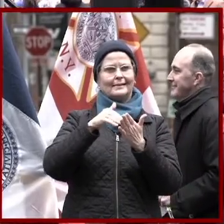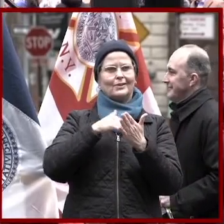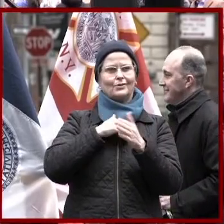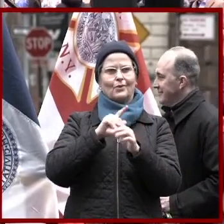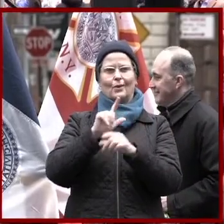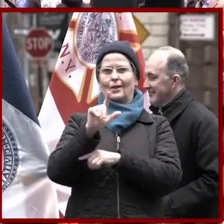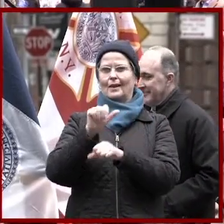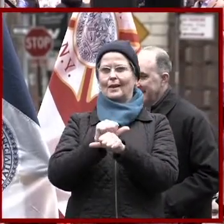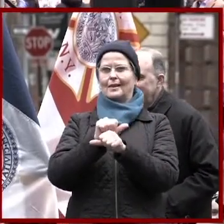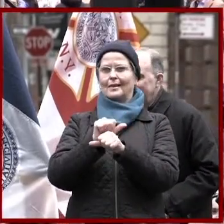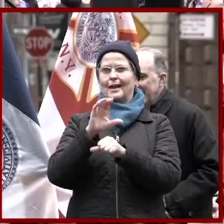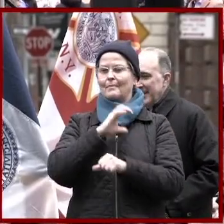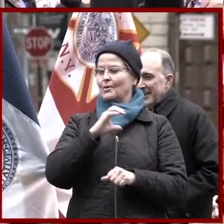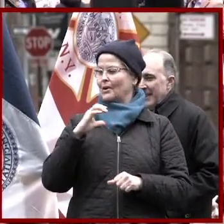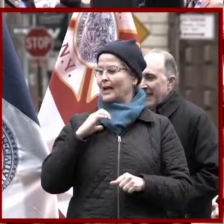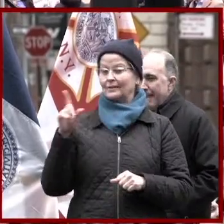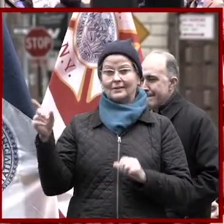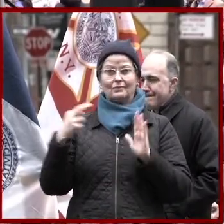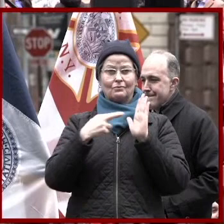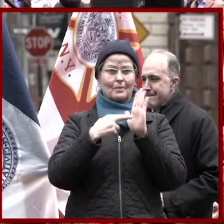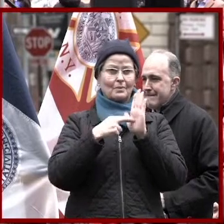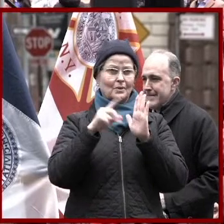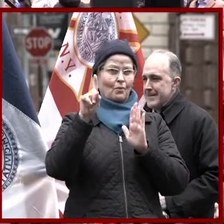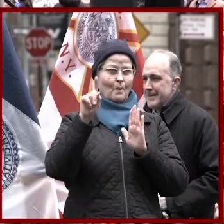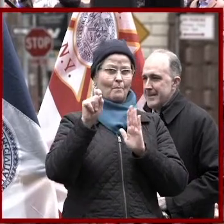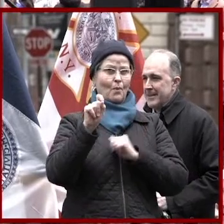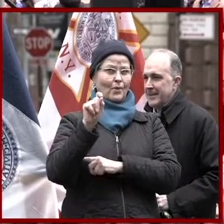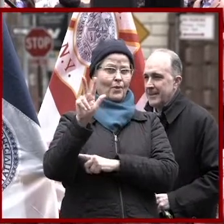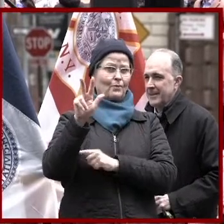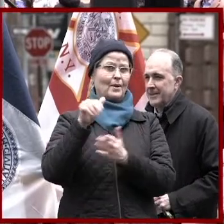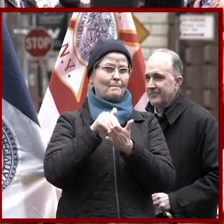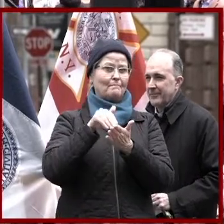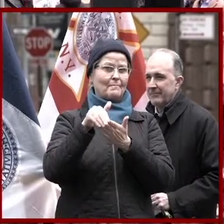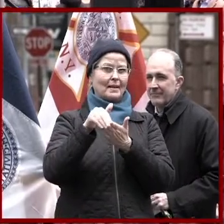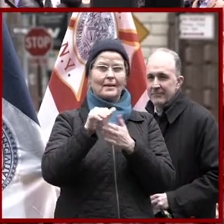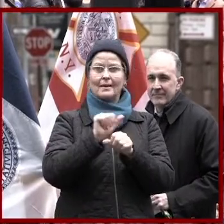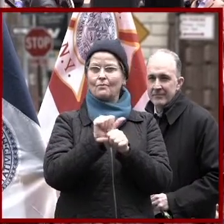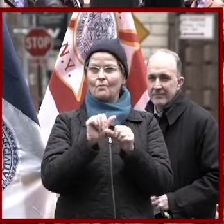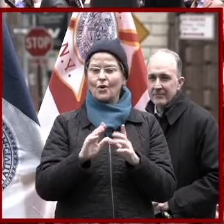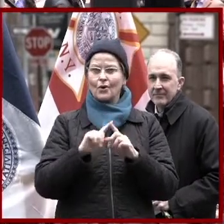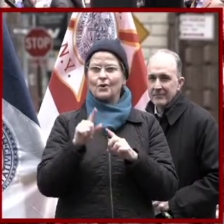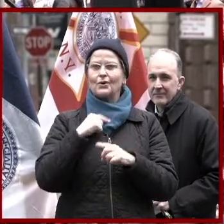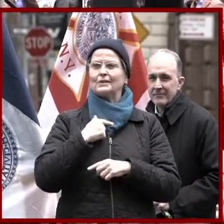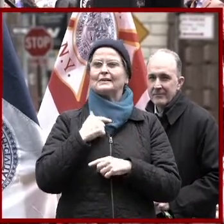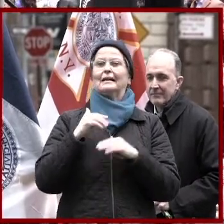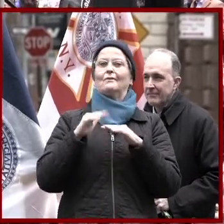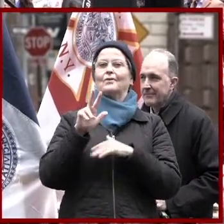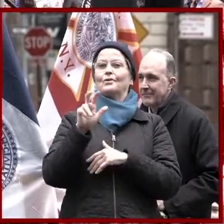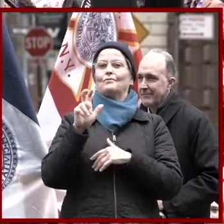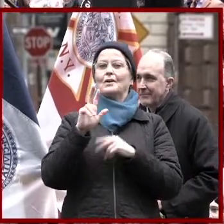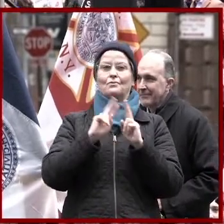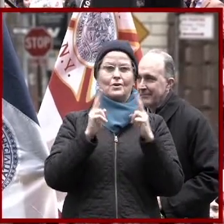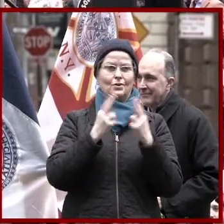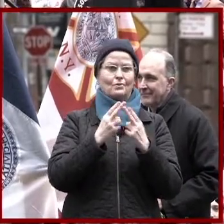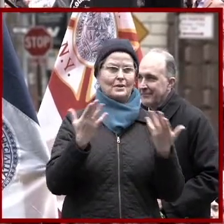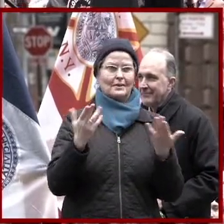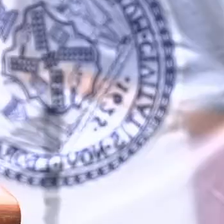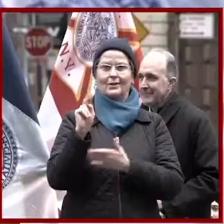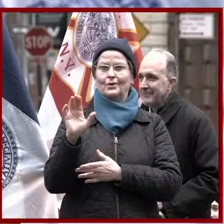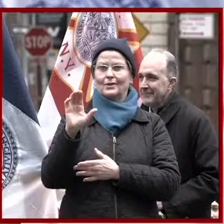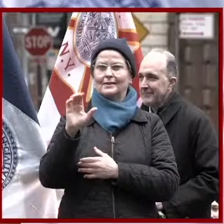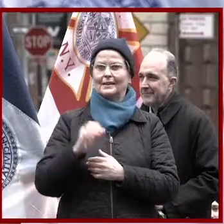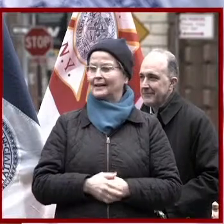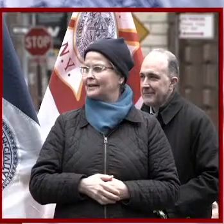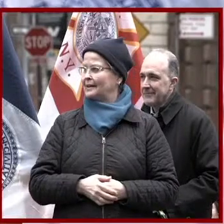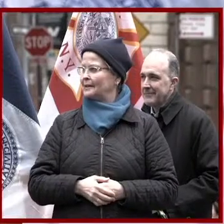Vinny represents 1.3 million workers and over 300 unions in the city of New York. And I have to share with